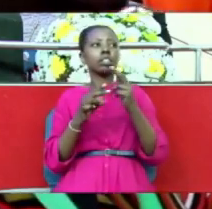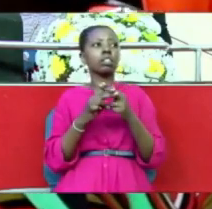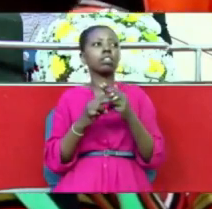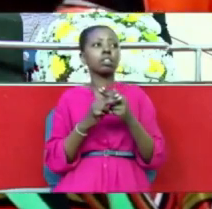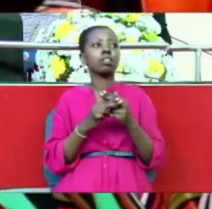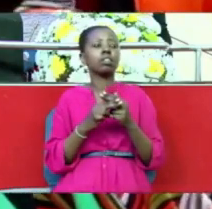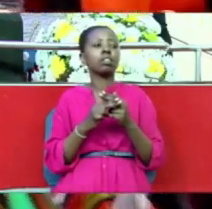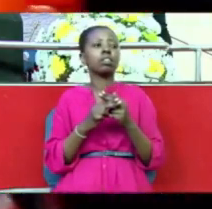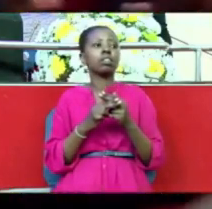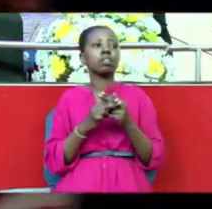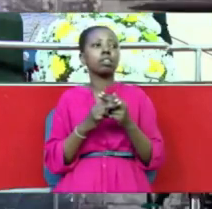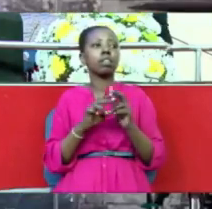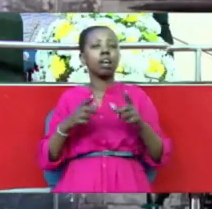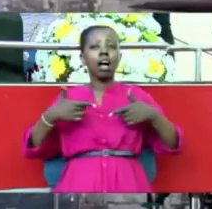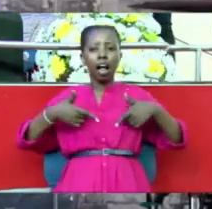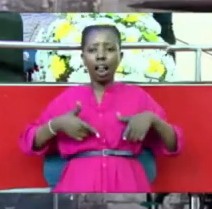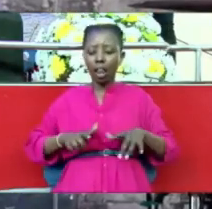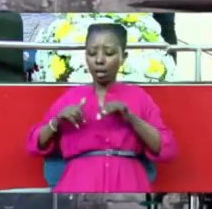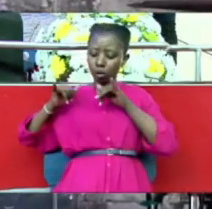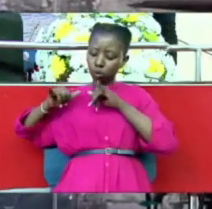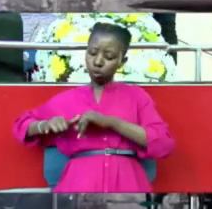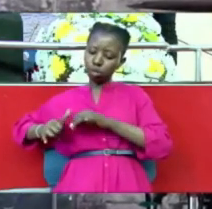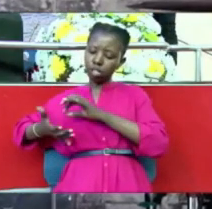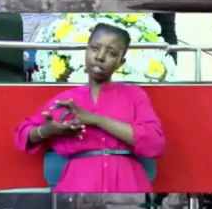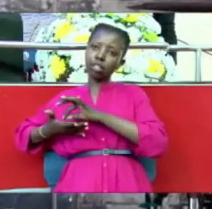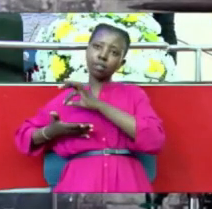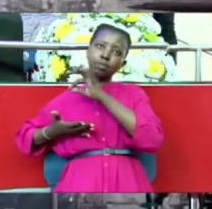In Jesus' name. Let it sink.